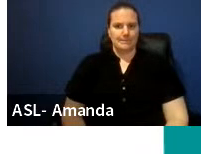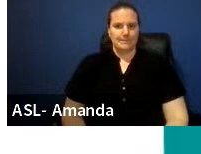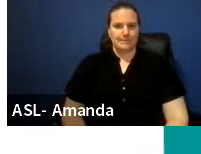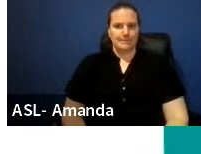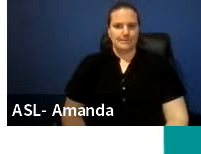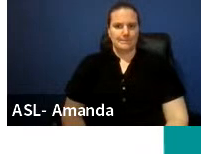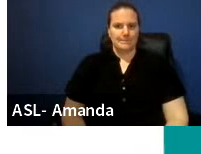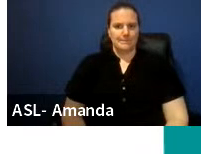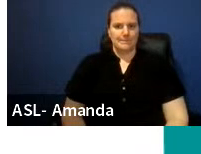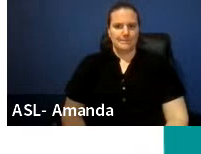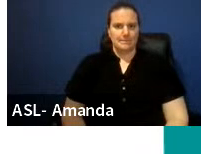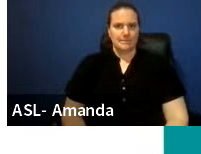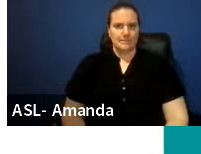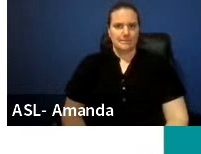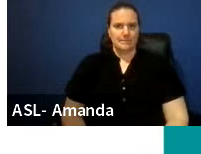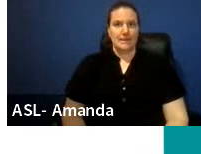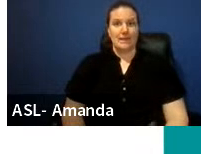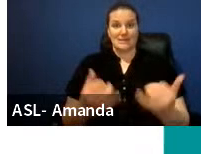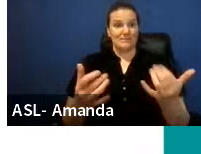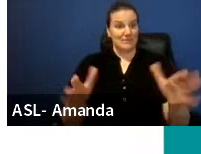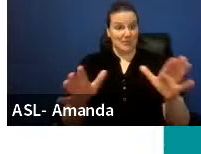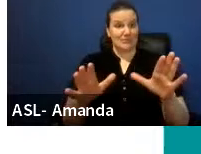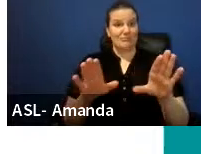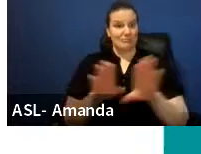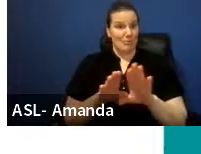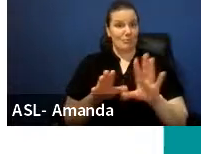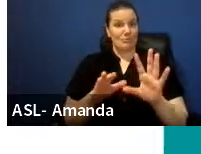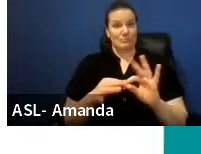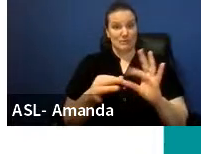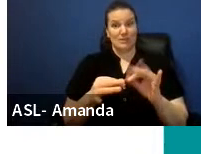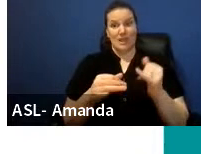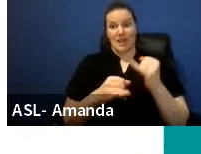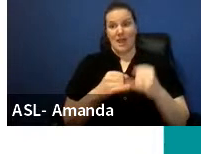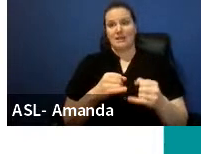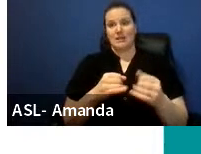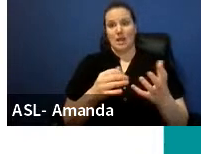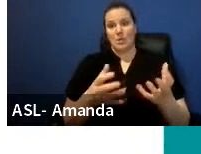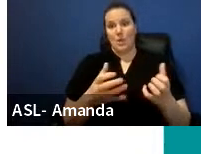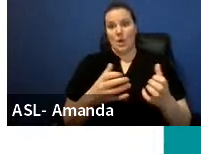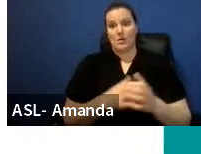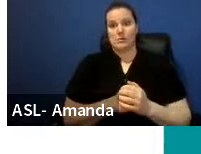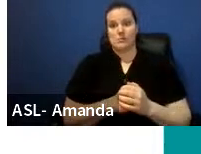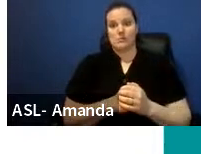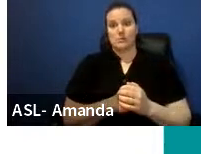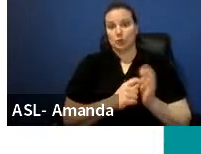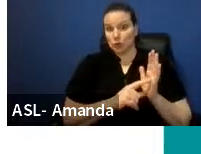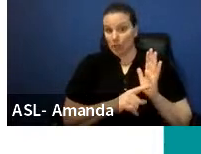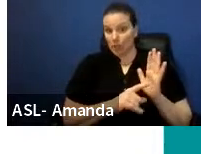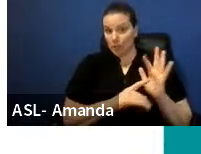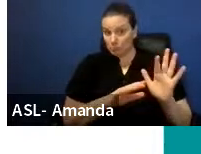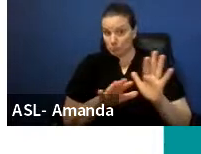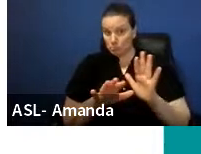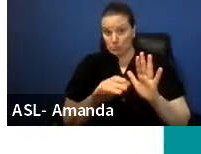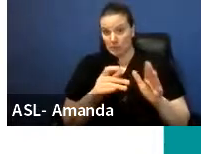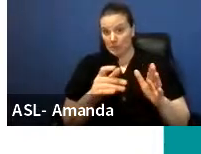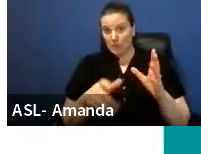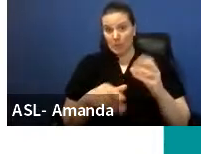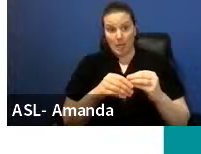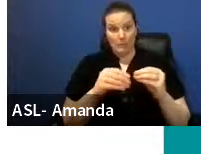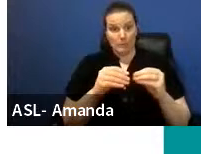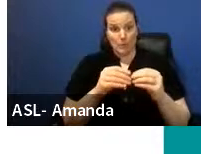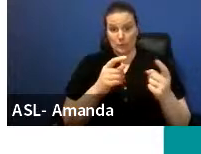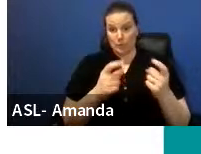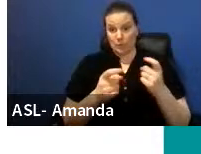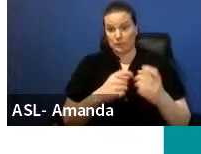So we are at the end of the meeting, and I just want to check in to see if anybody had any additional